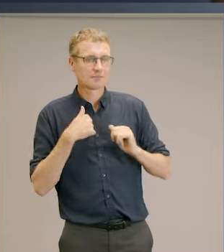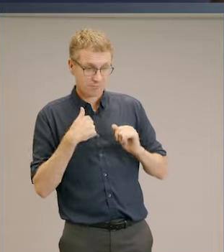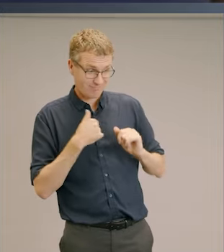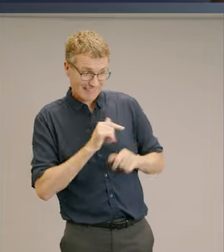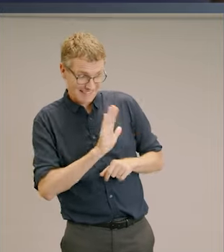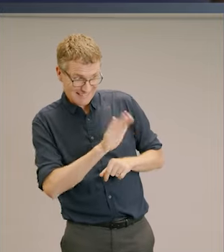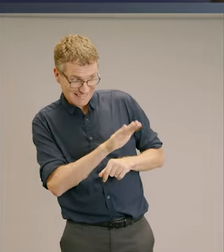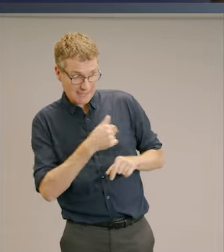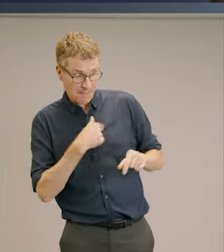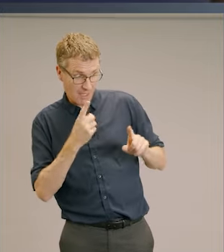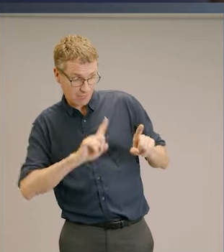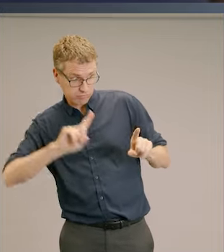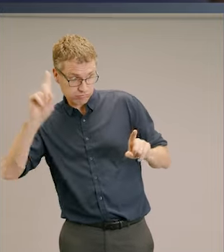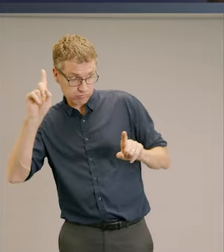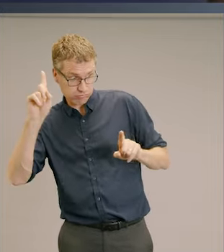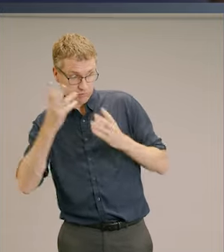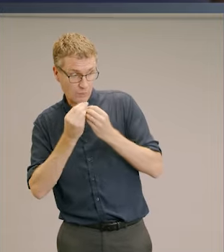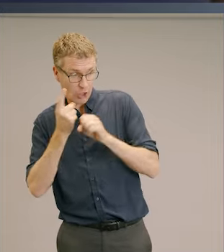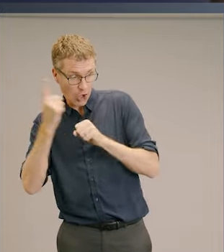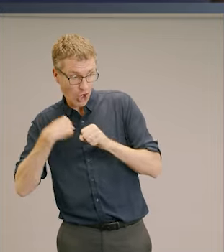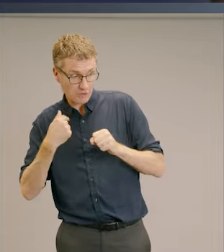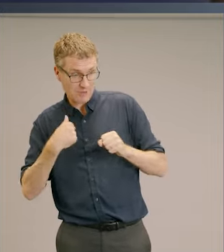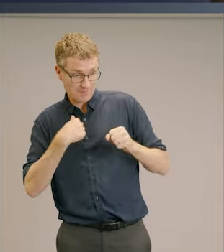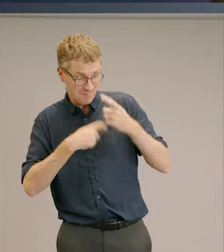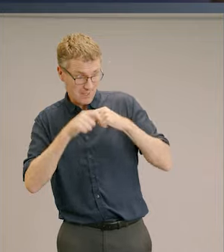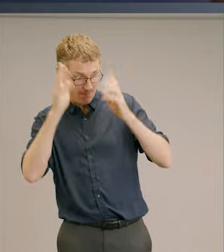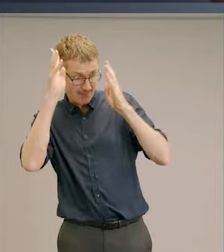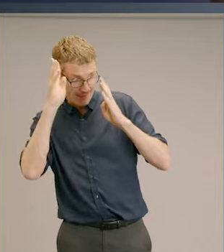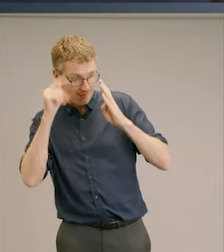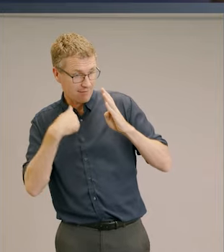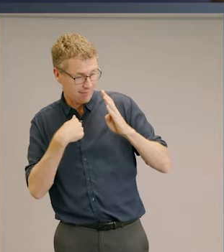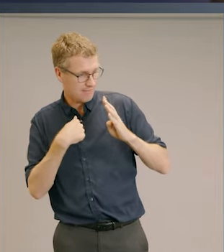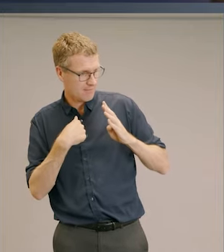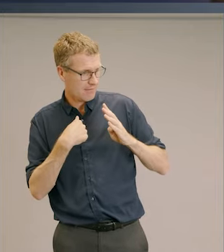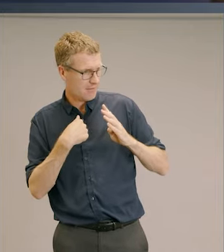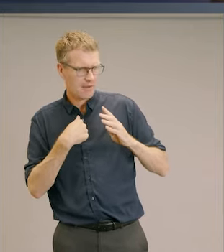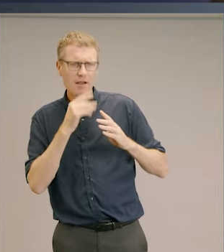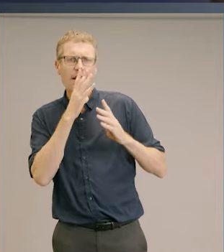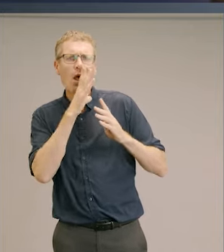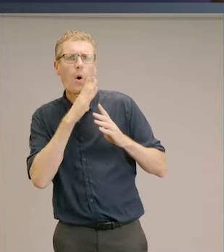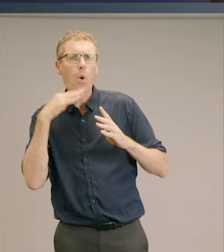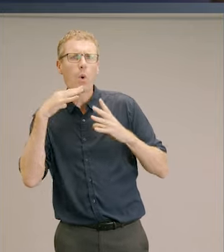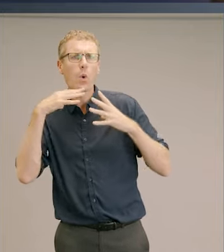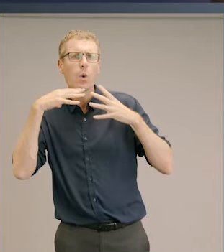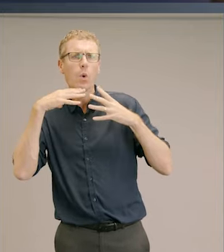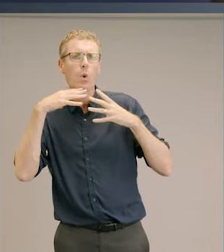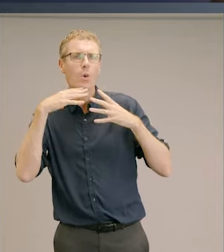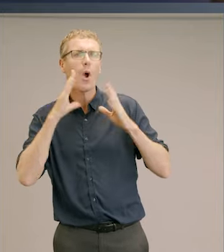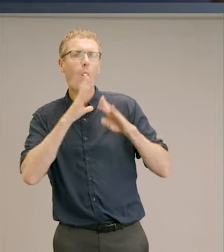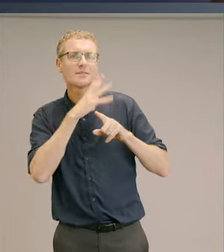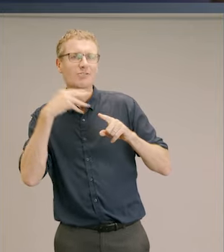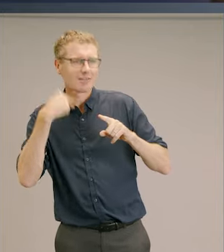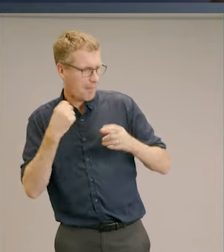when Jesus is like handing over the baton to his disciples in that moment. Everything he's been through. You can just imagine how